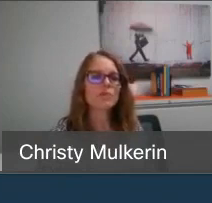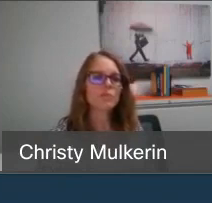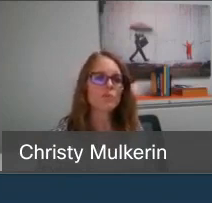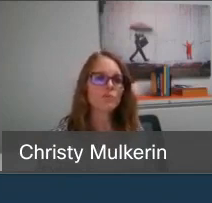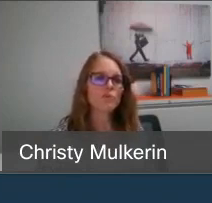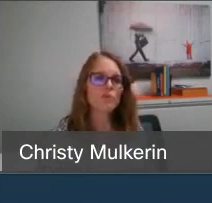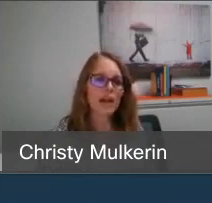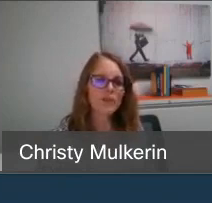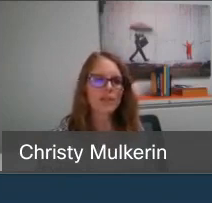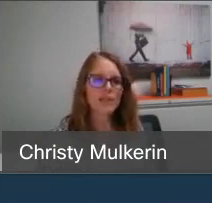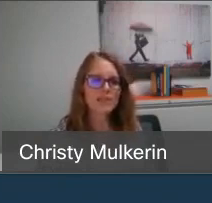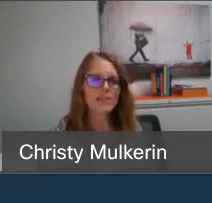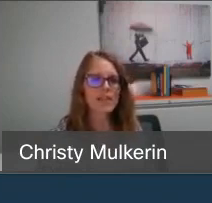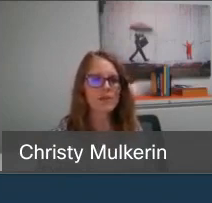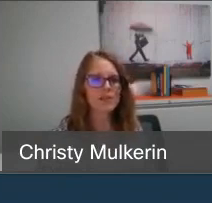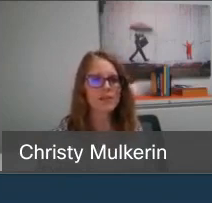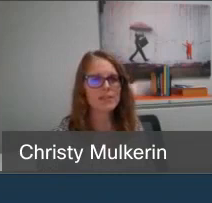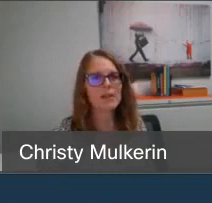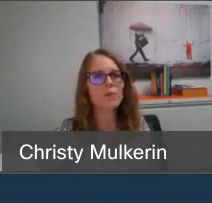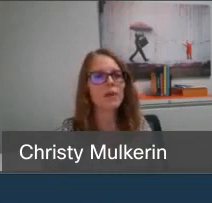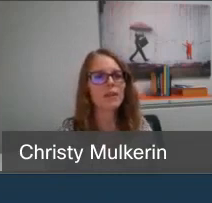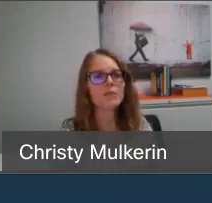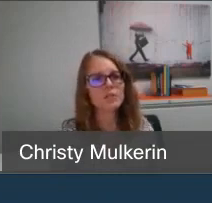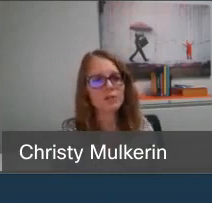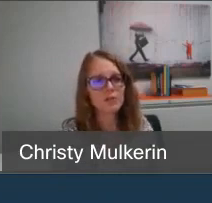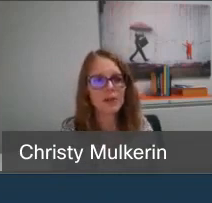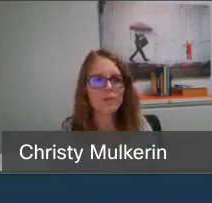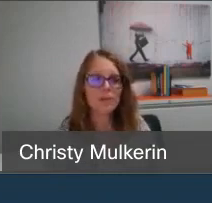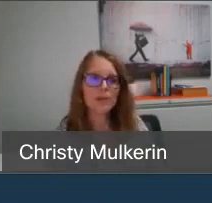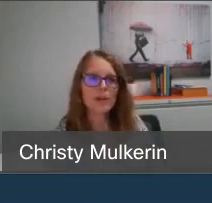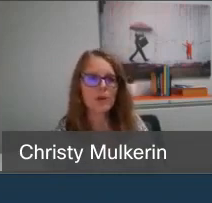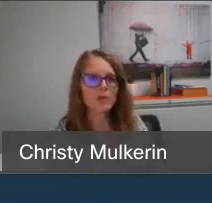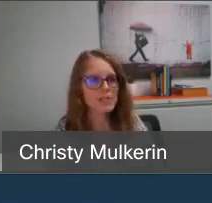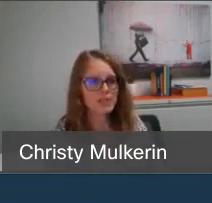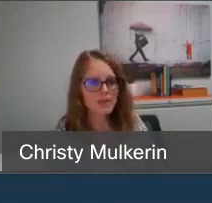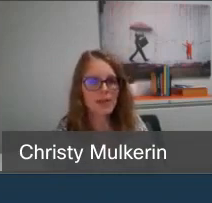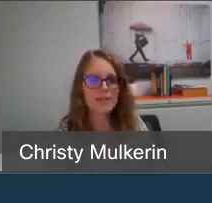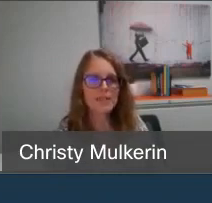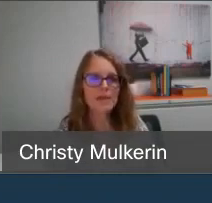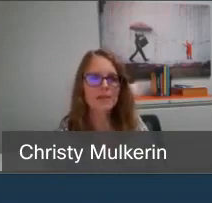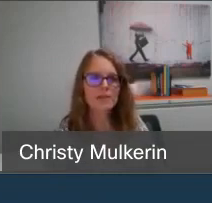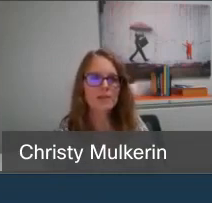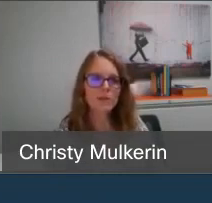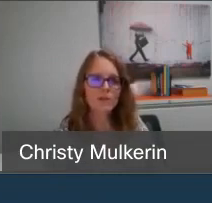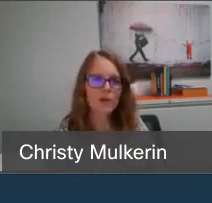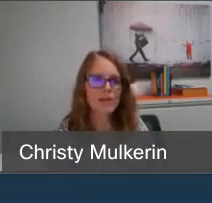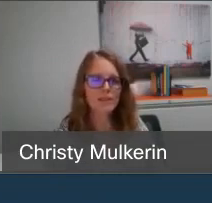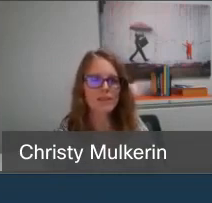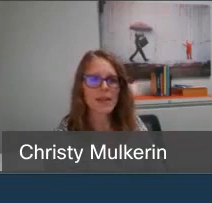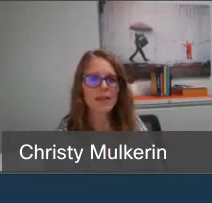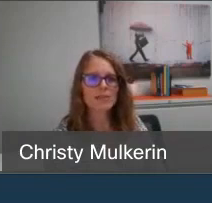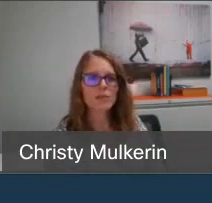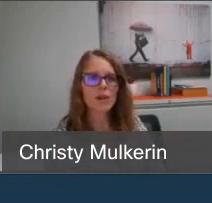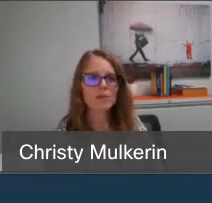And so after looking at this data, we started to say, what can we do? I mean, we're still in the pandemic. There's sort of no end